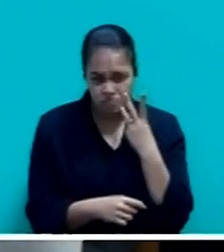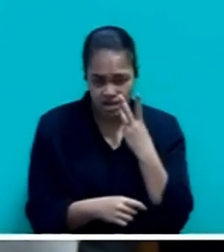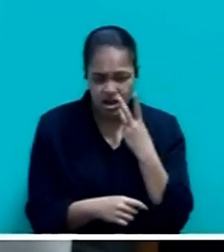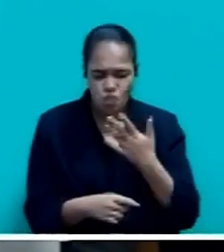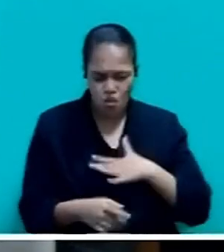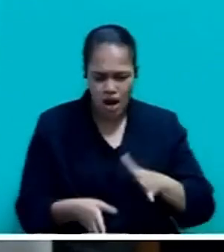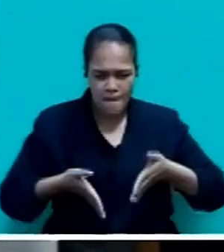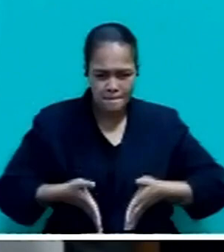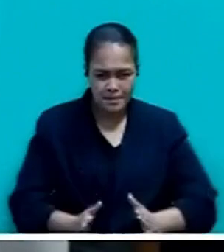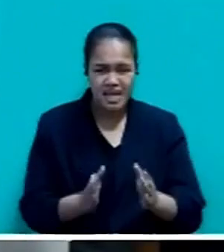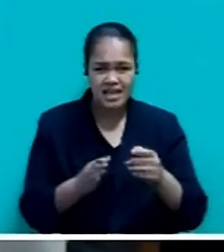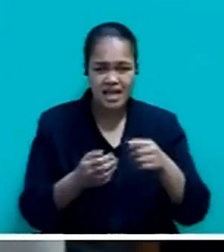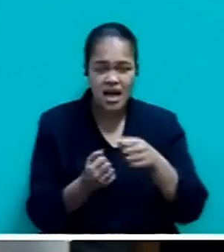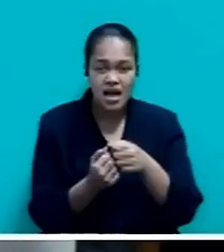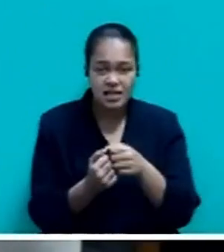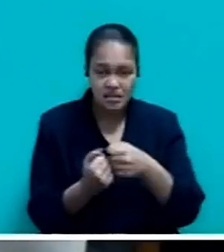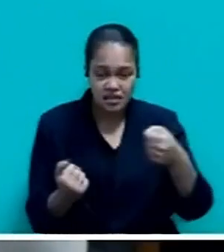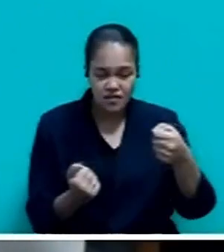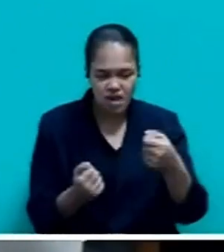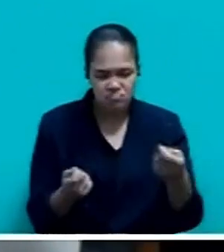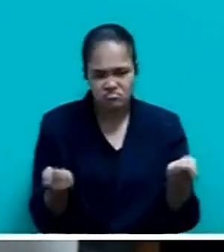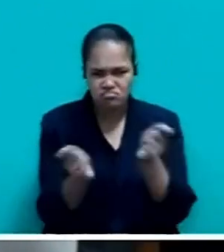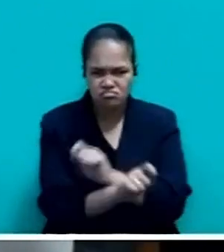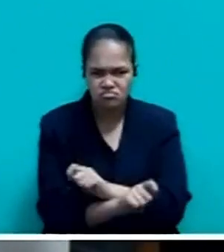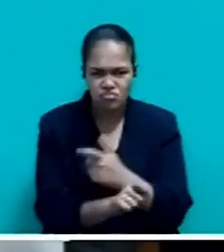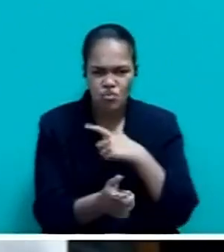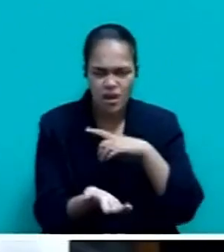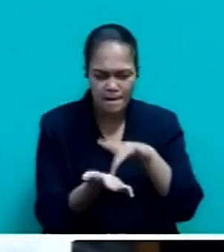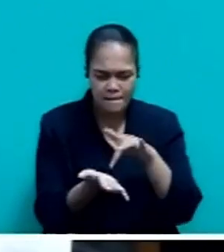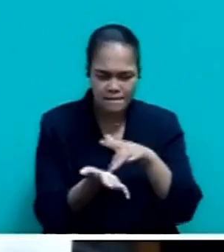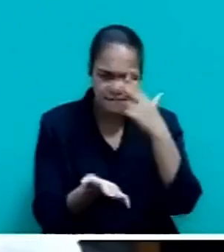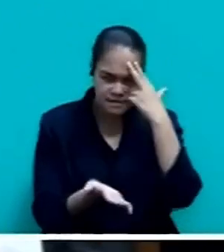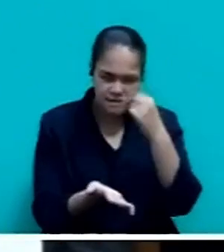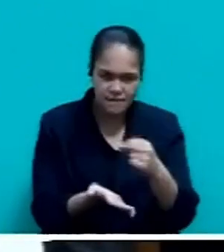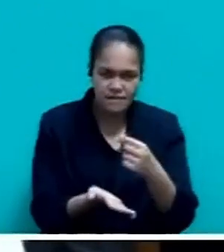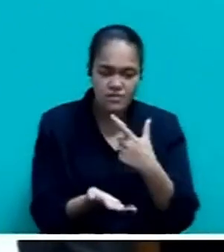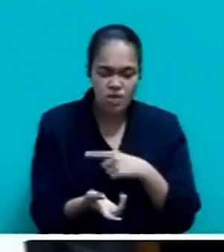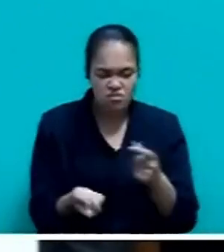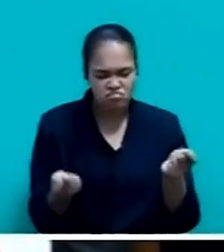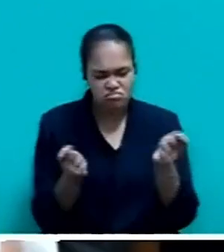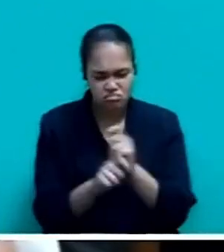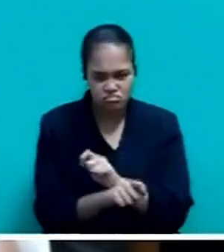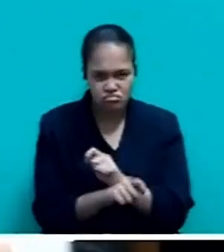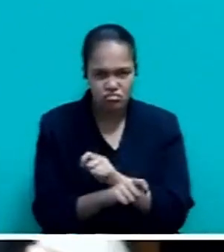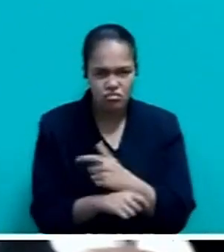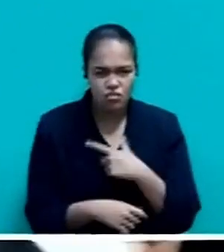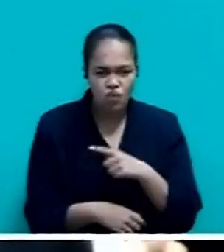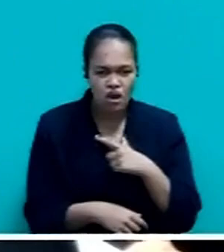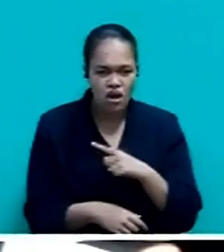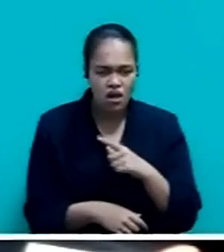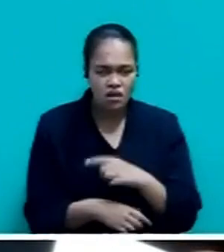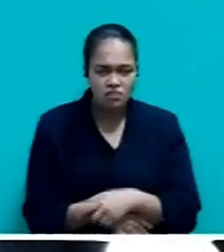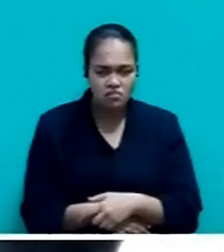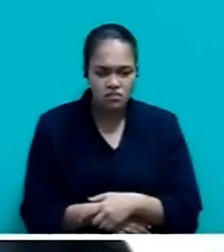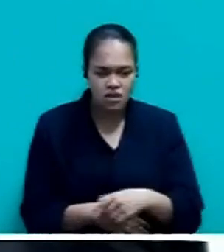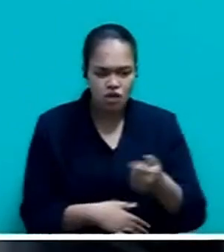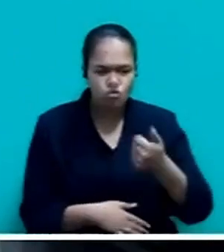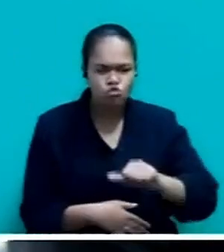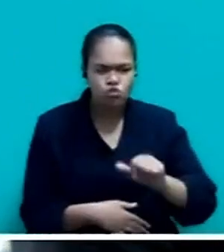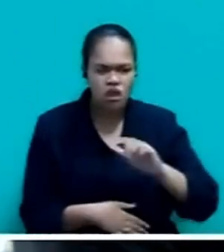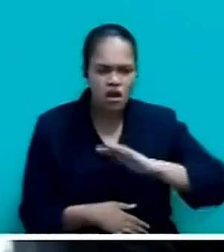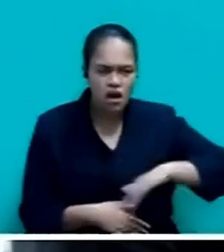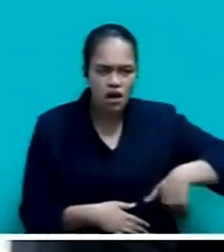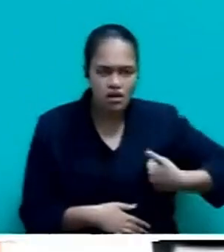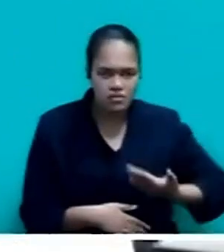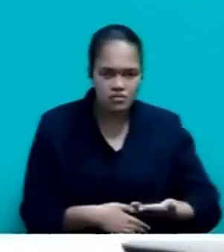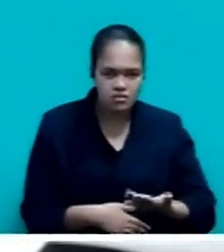to reflect their maiden names, as they had previously changed their birth certificates to reflect their spouse's surname for